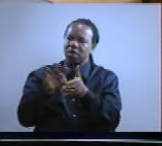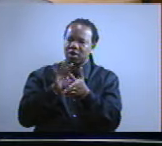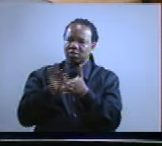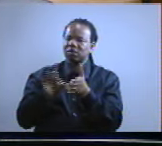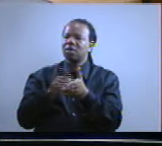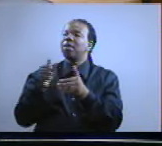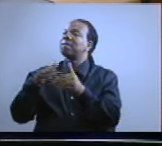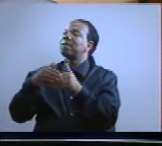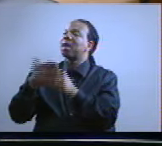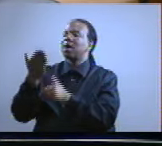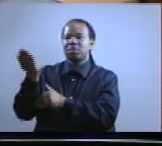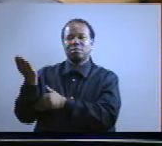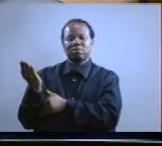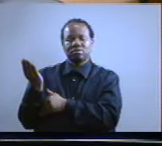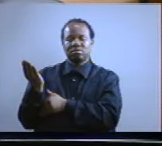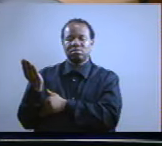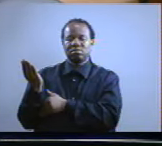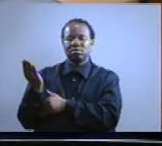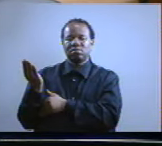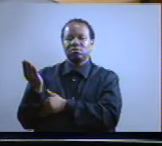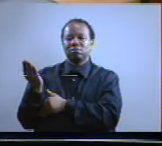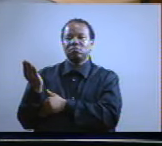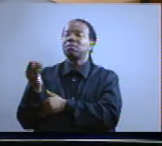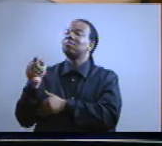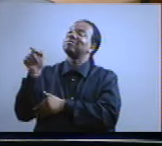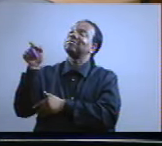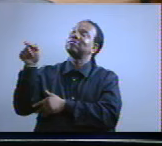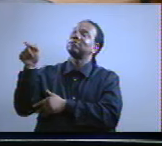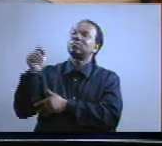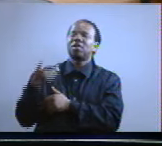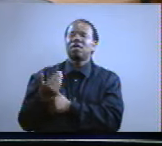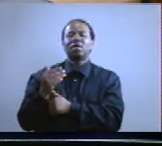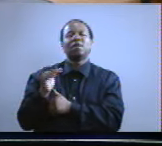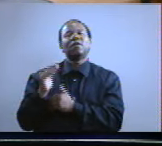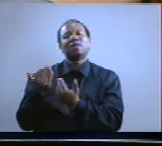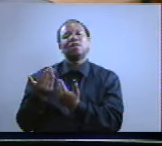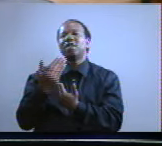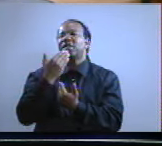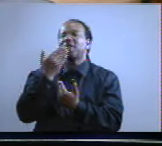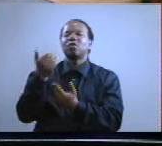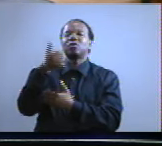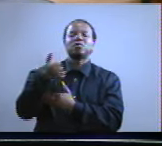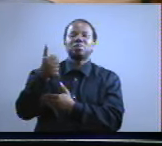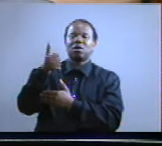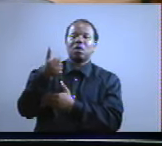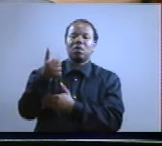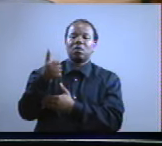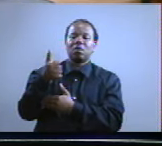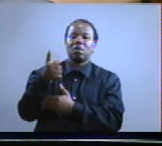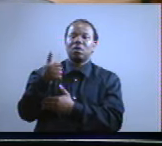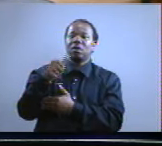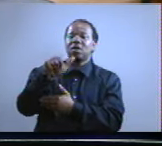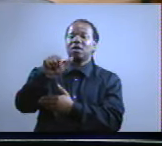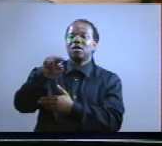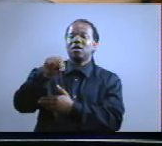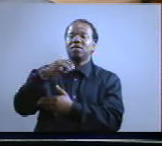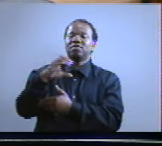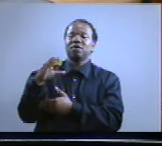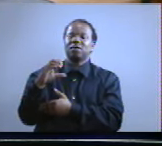member wish to give notice of a motion? Honourable member at the back. Thank you, Speaker. I move on behalf of the African